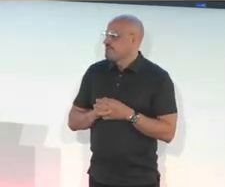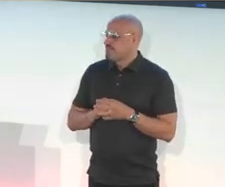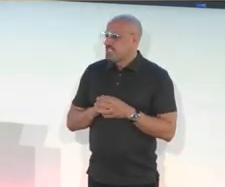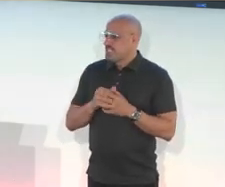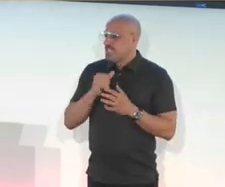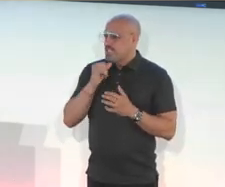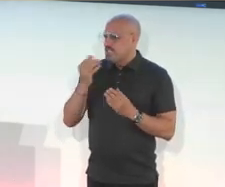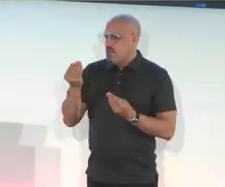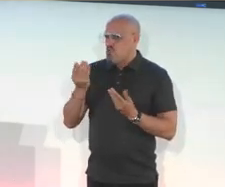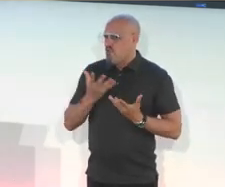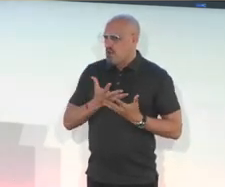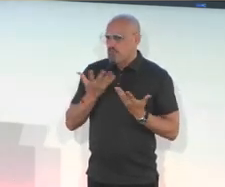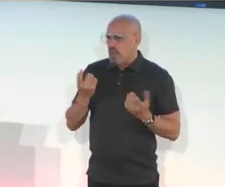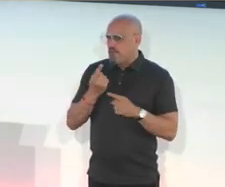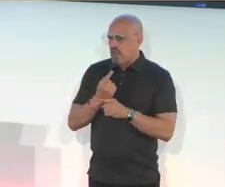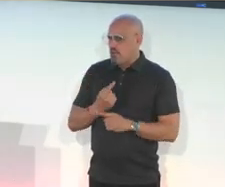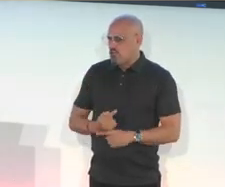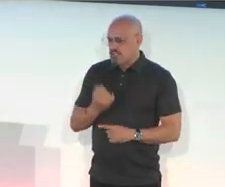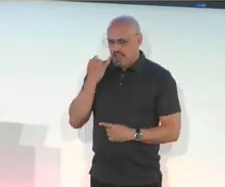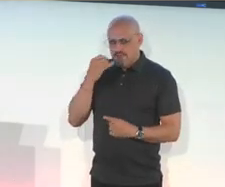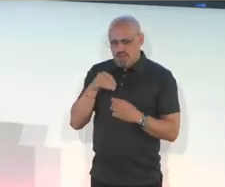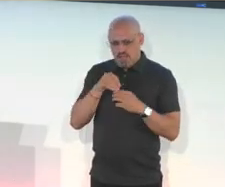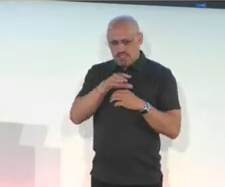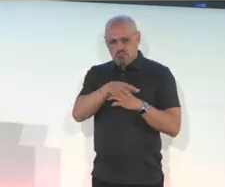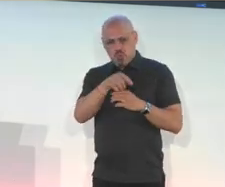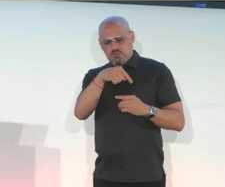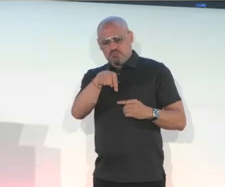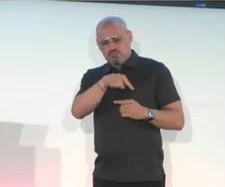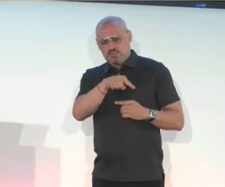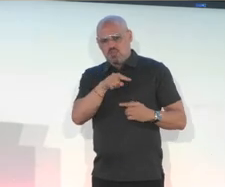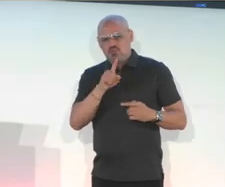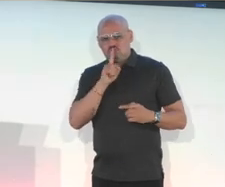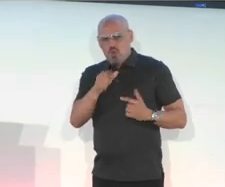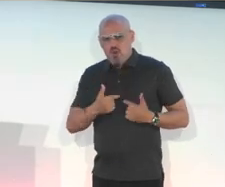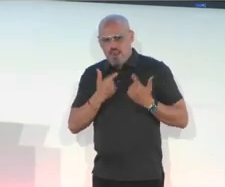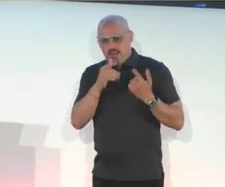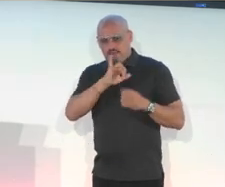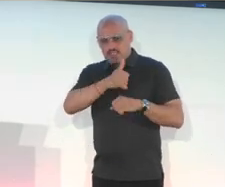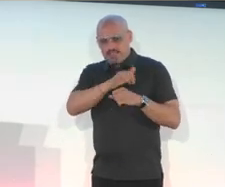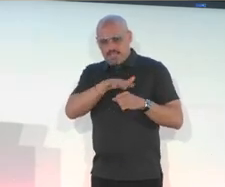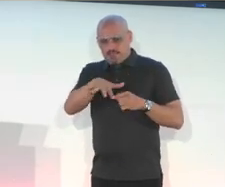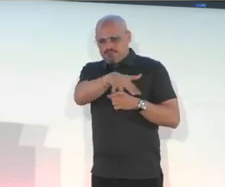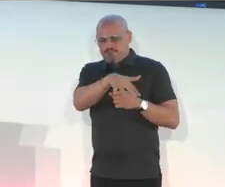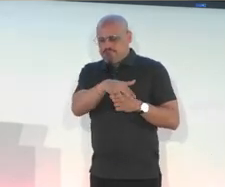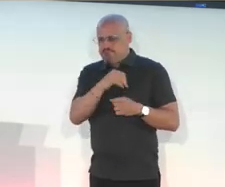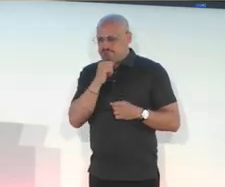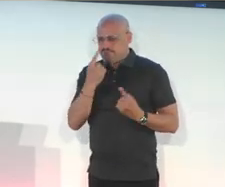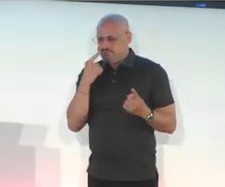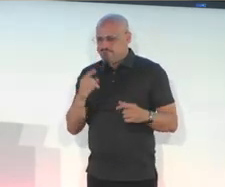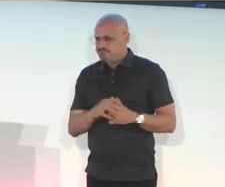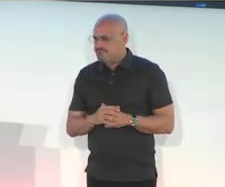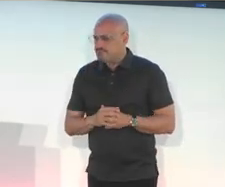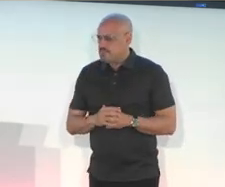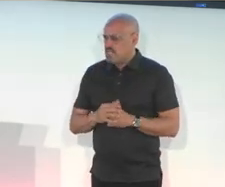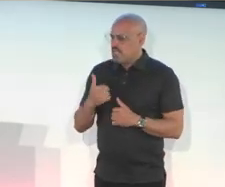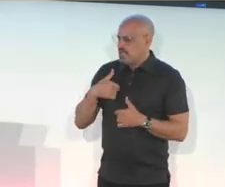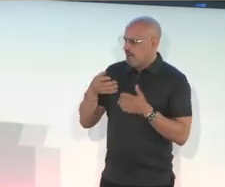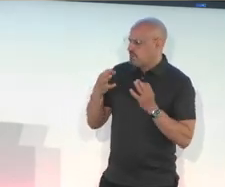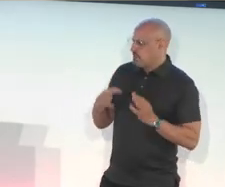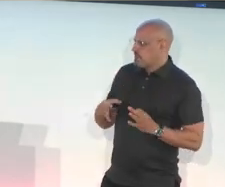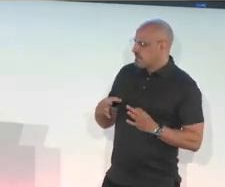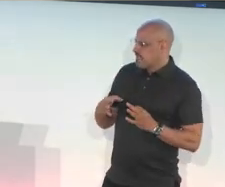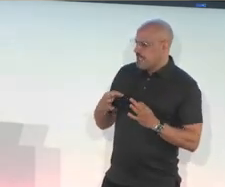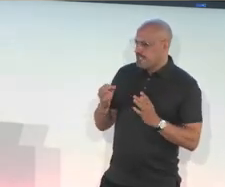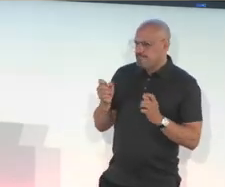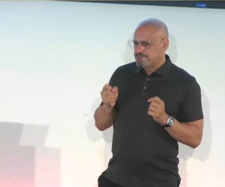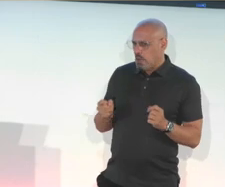not providing me much accuracy if I expose it to real life settings. So I've decided to improvise